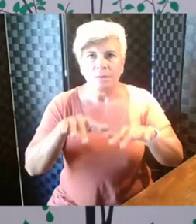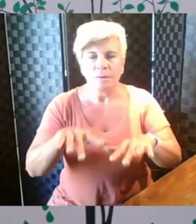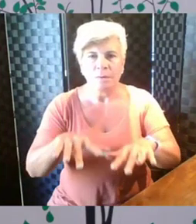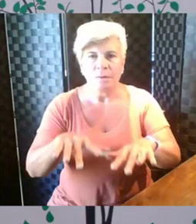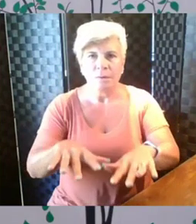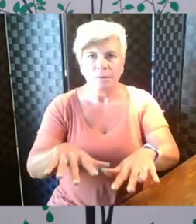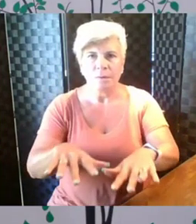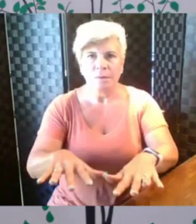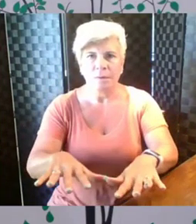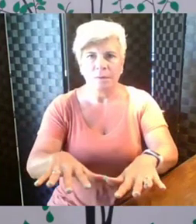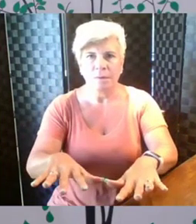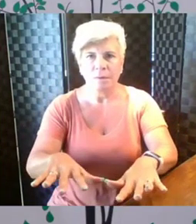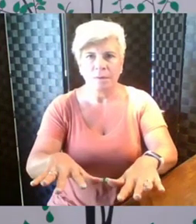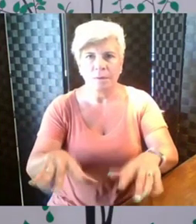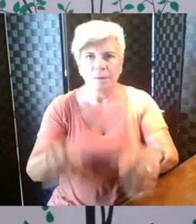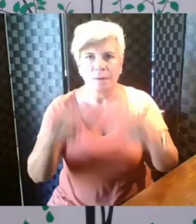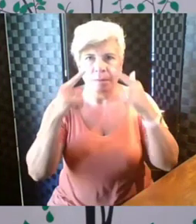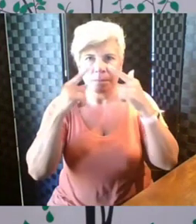out,